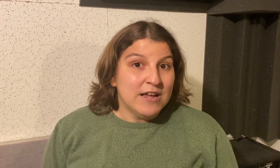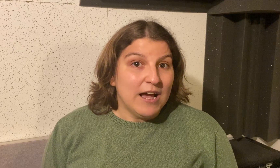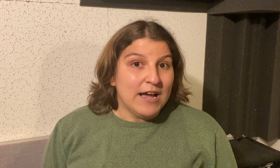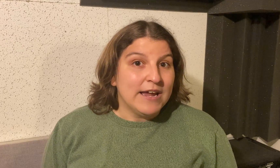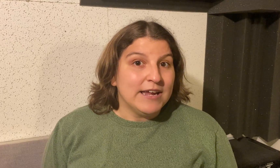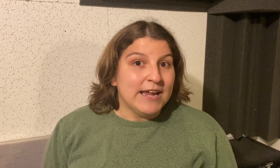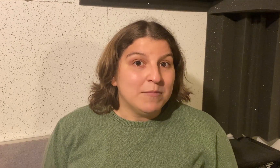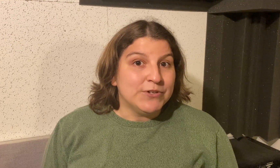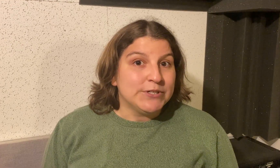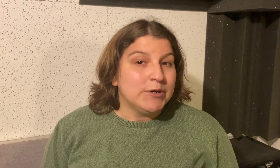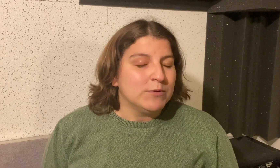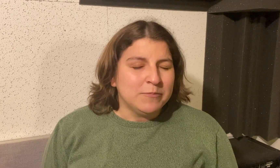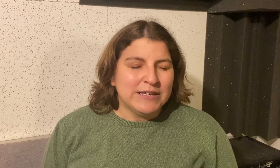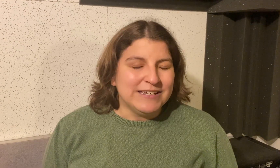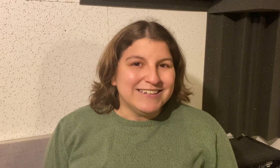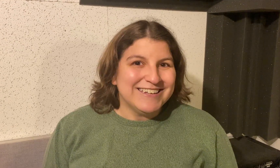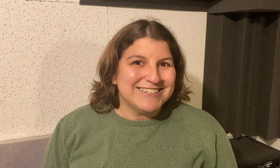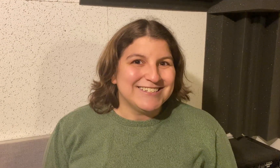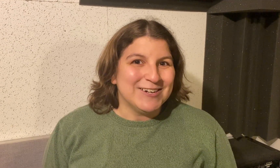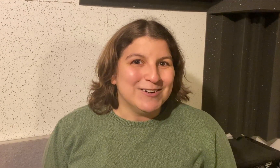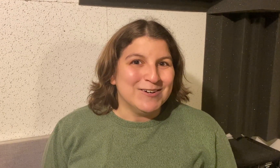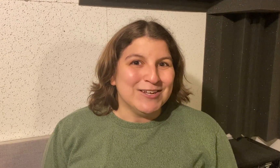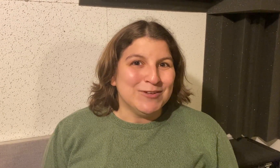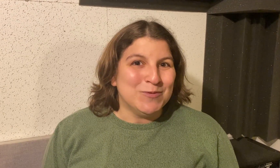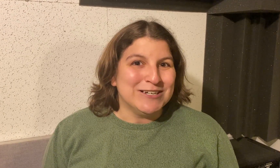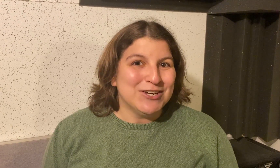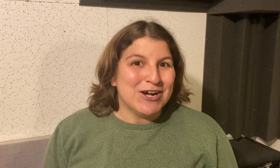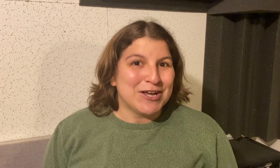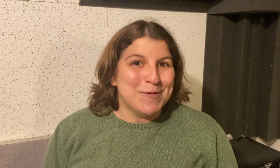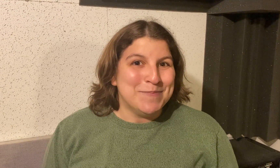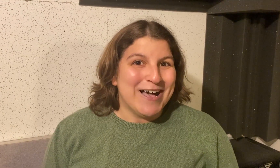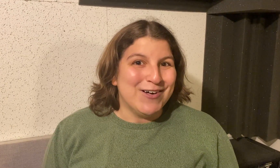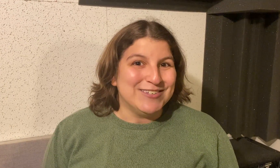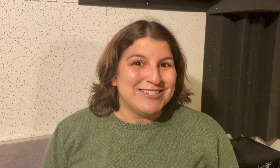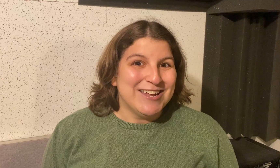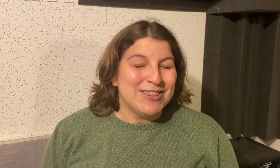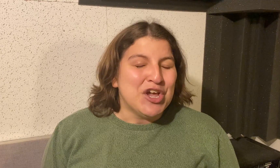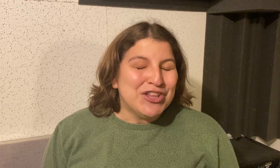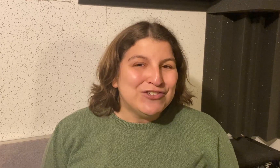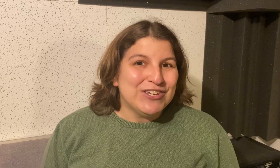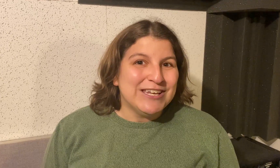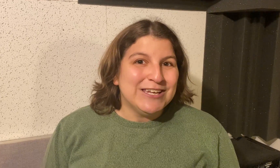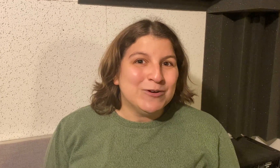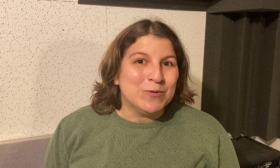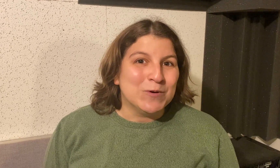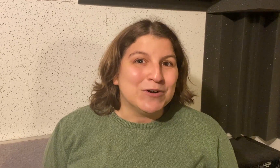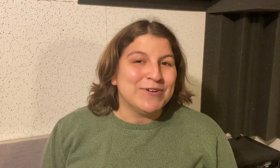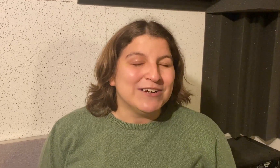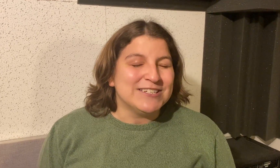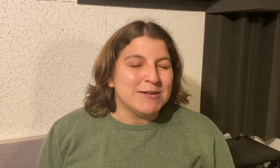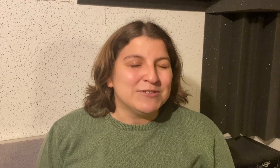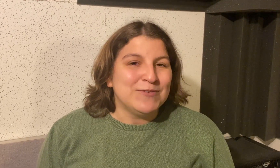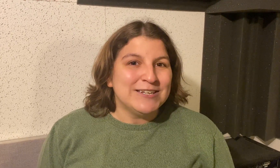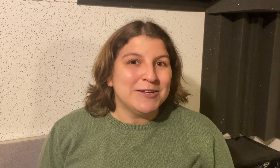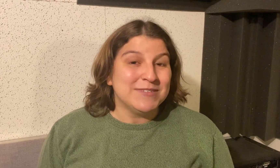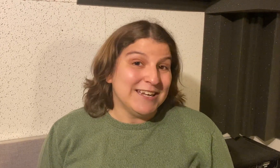here. I am also a real big geek, so if you want to talk about theology or